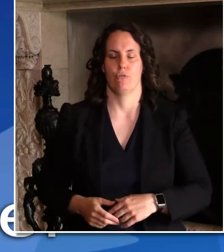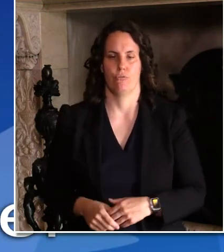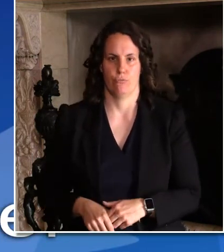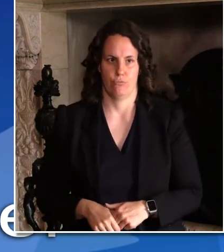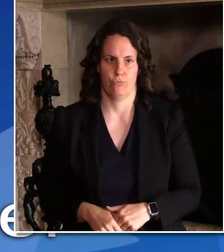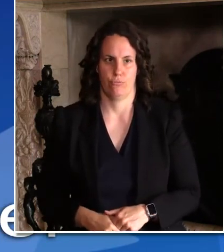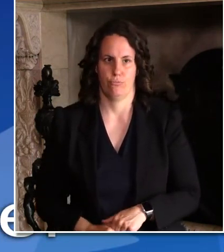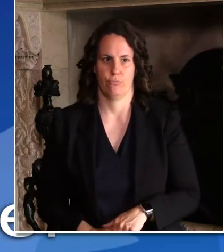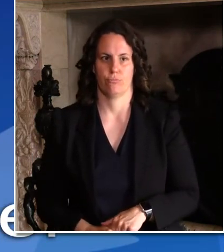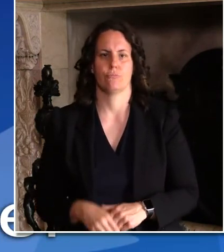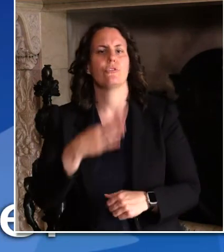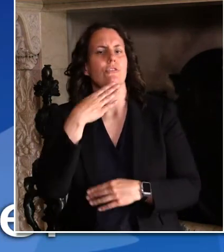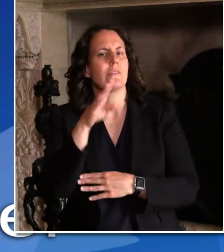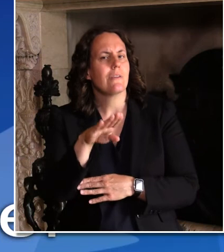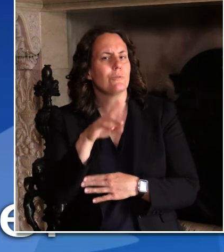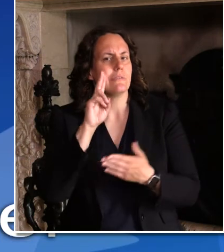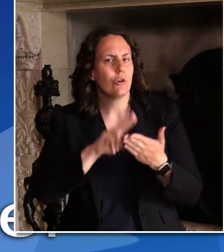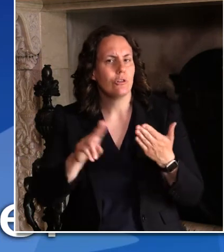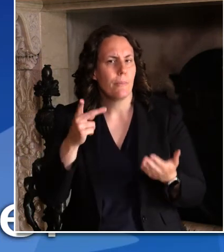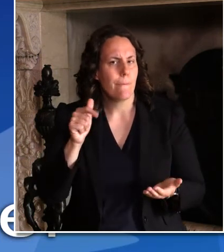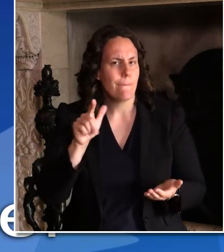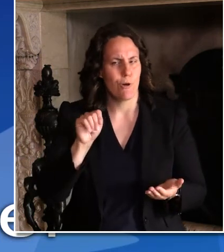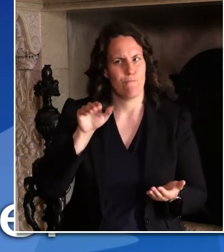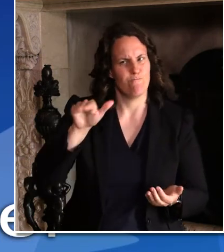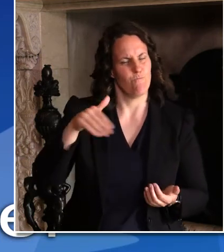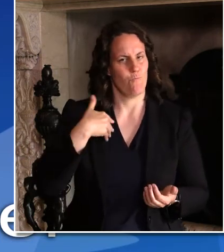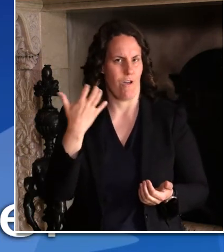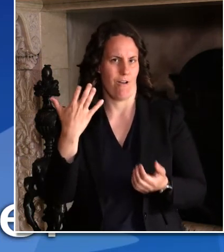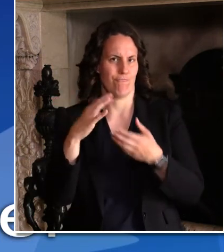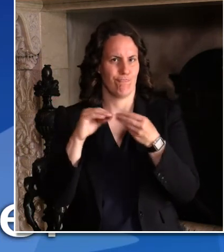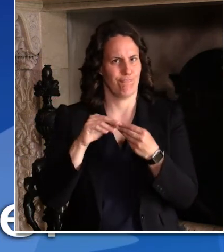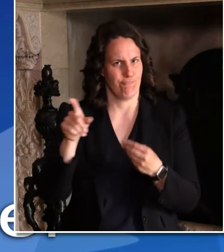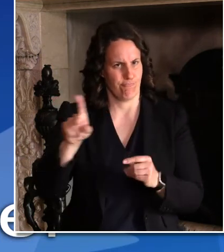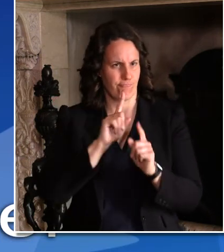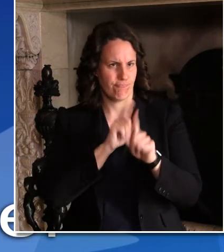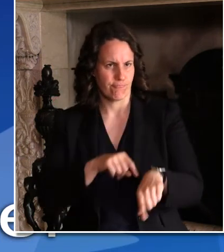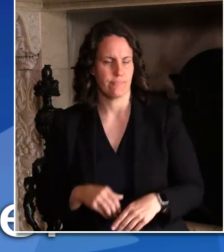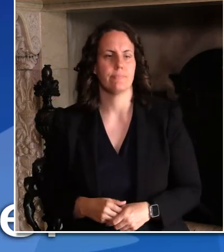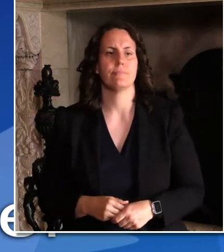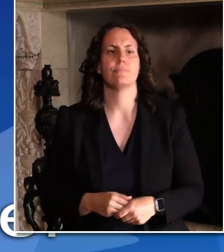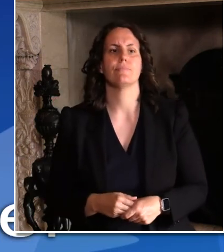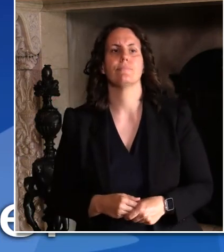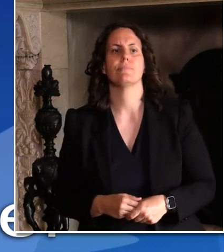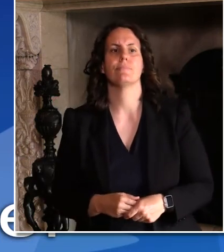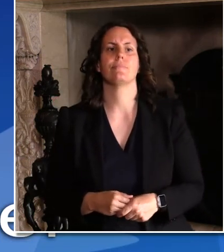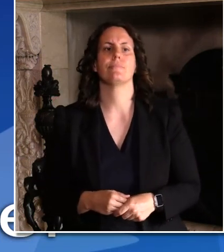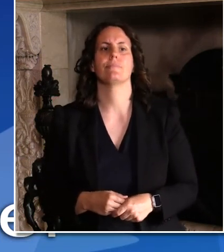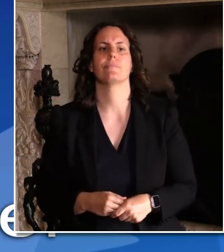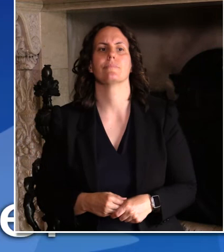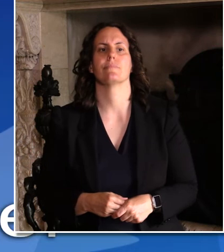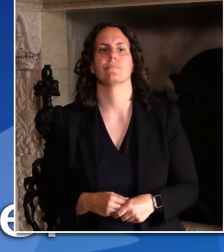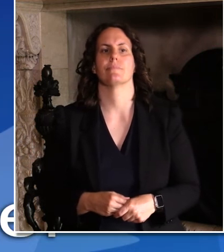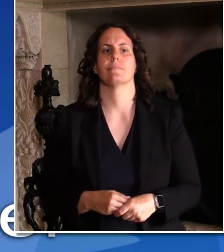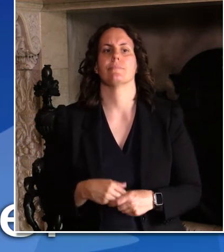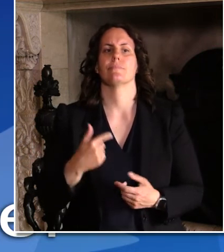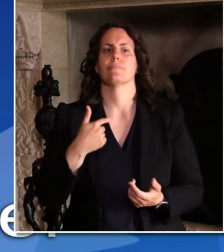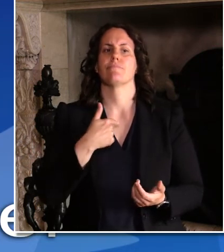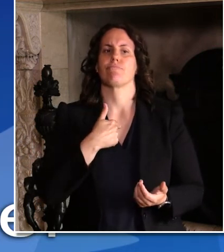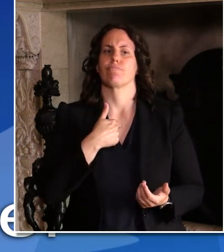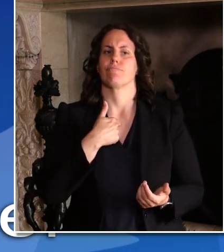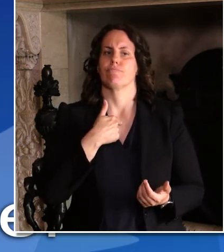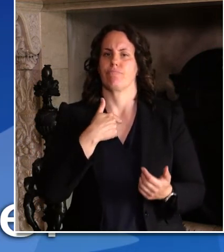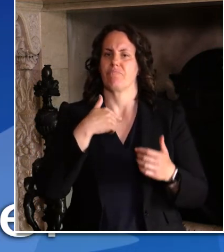This question is for Secretary Palm. Secretary, for you and for a big chunk of your department, understandably, a big